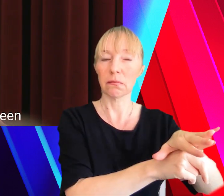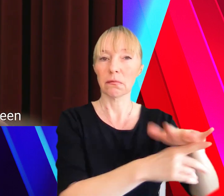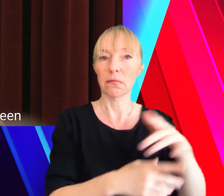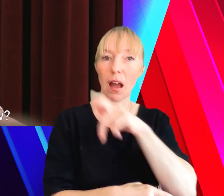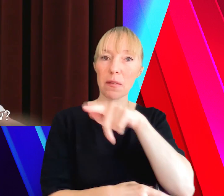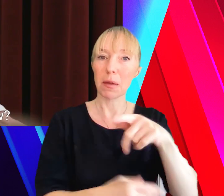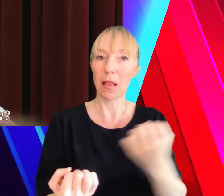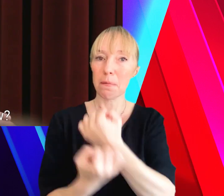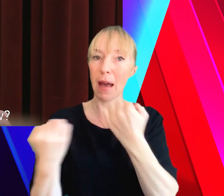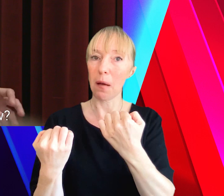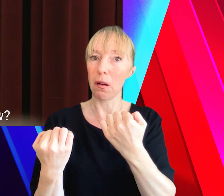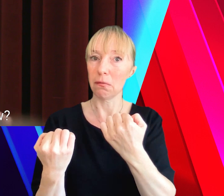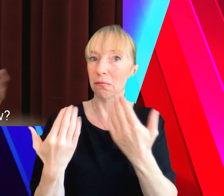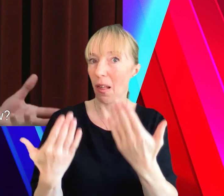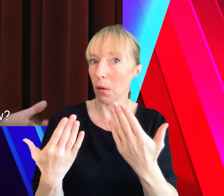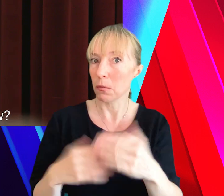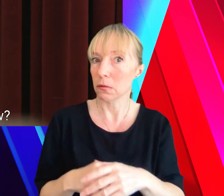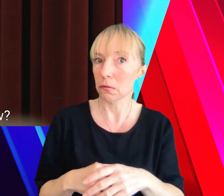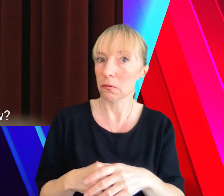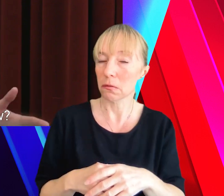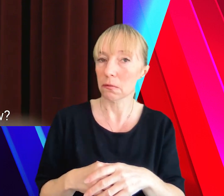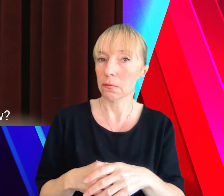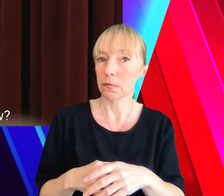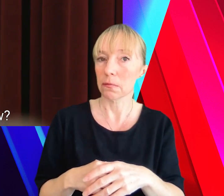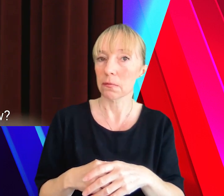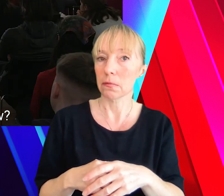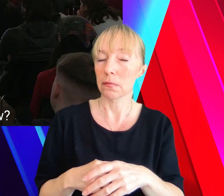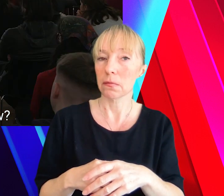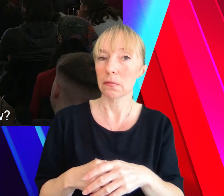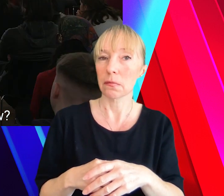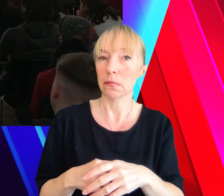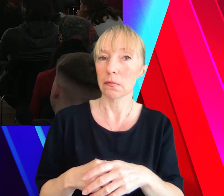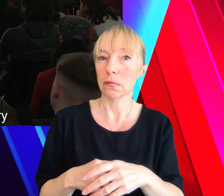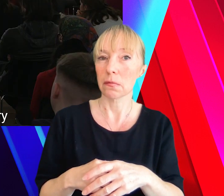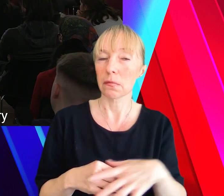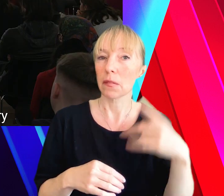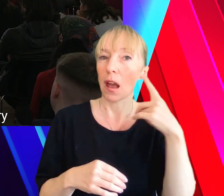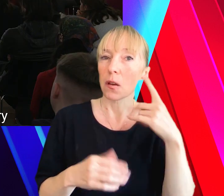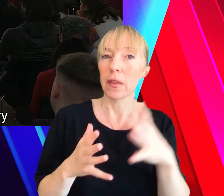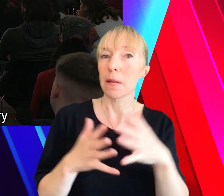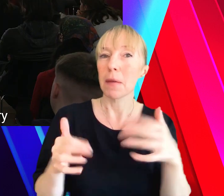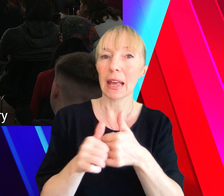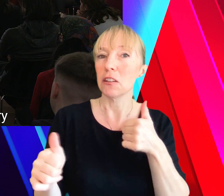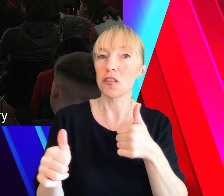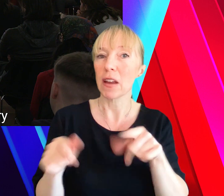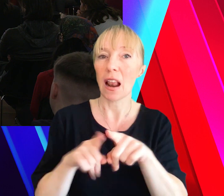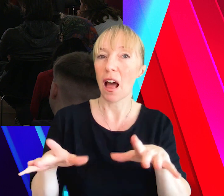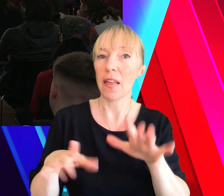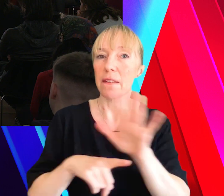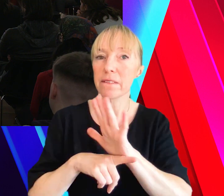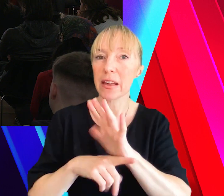been pushed aside a bit by the people who have that power, at least for now? I don't yet believe that like